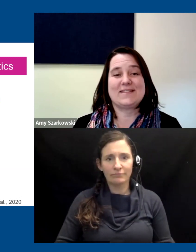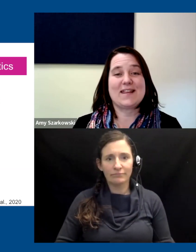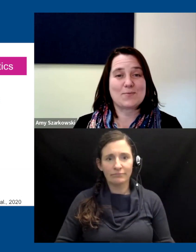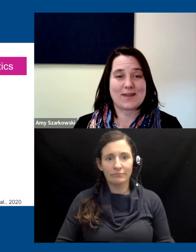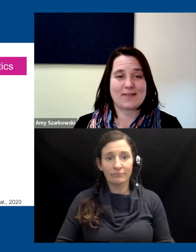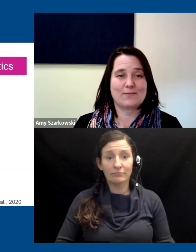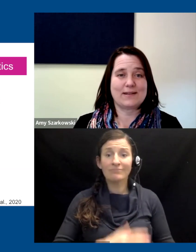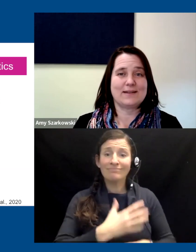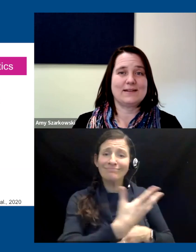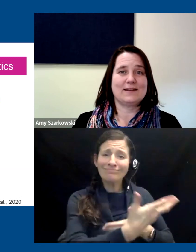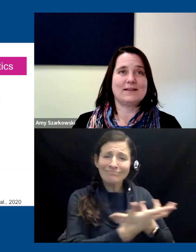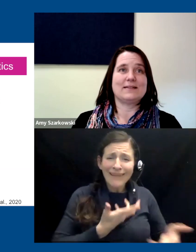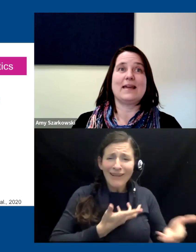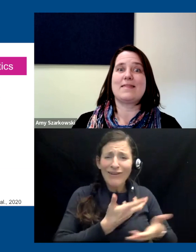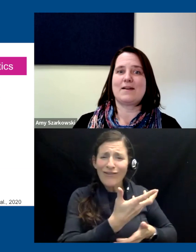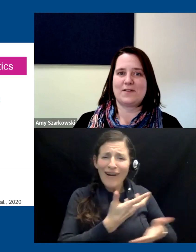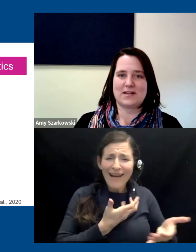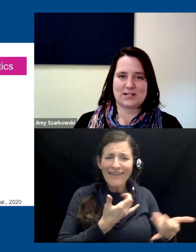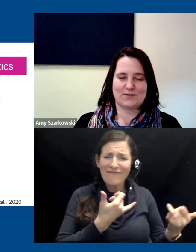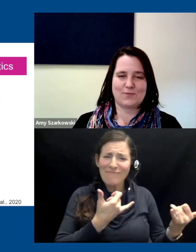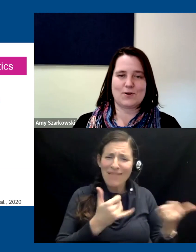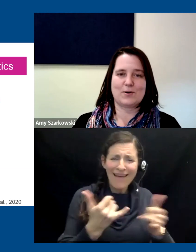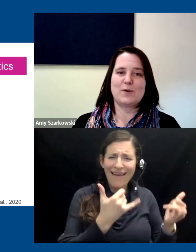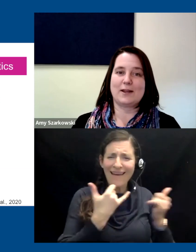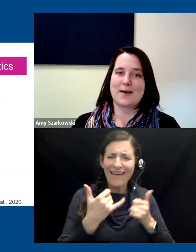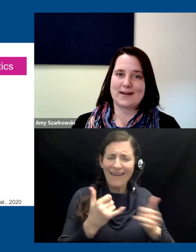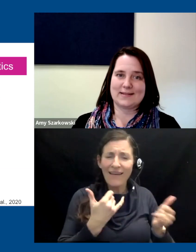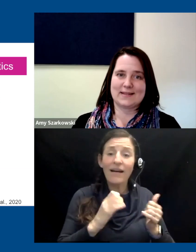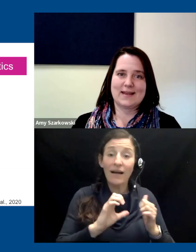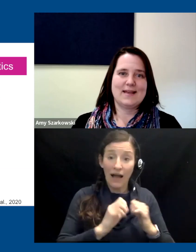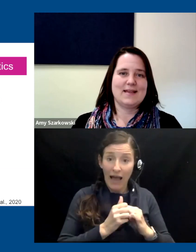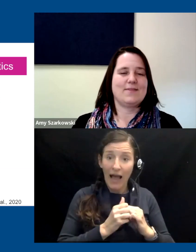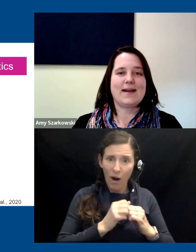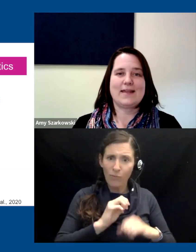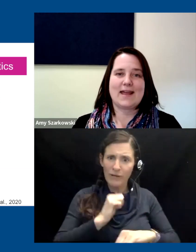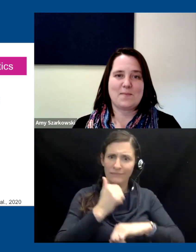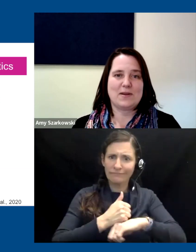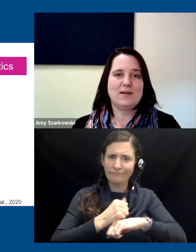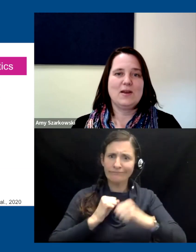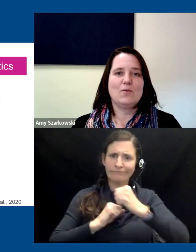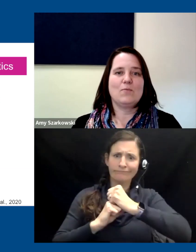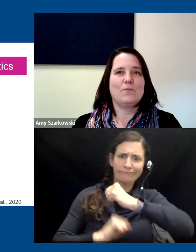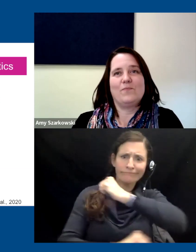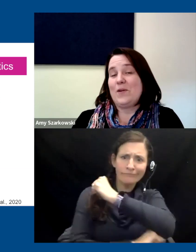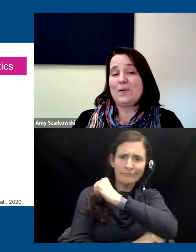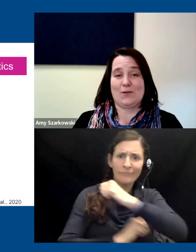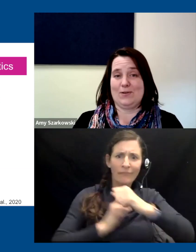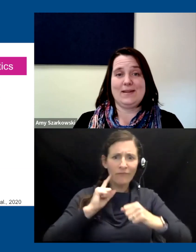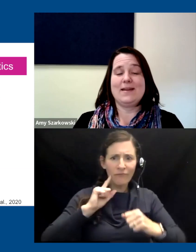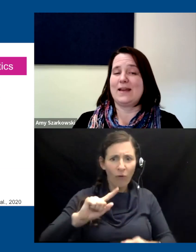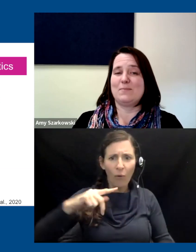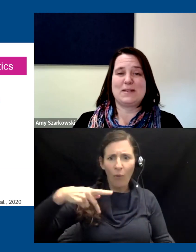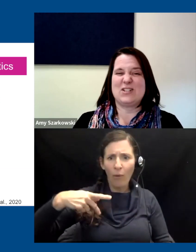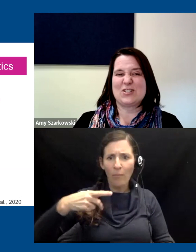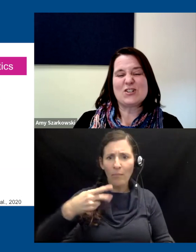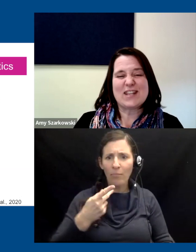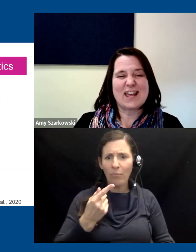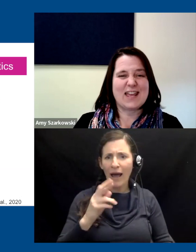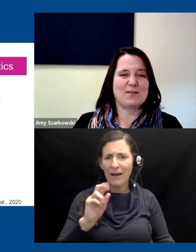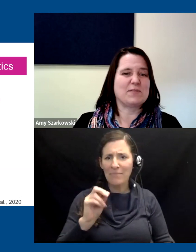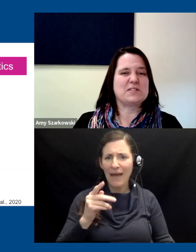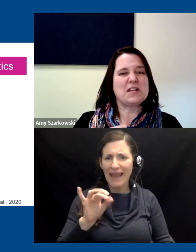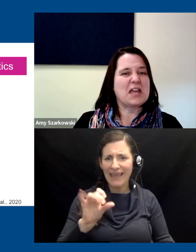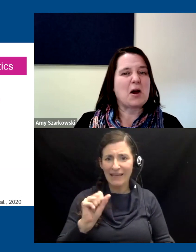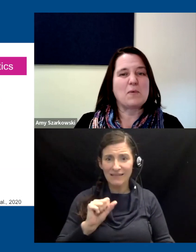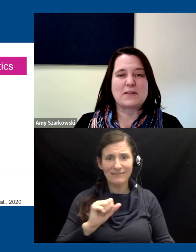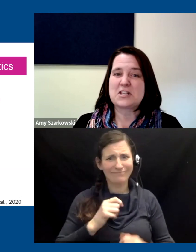Interactive play is another way that we lay that foundation for pragmatics. And that can happen very early. It can be just turn